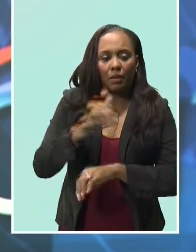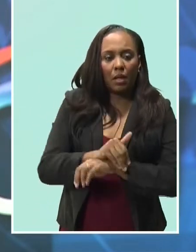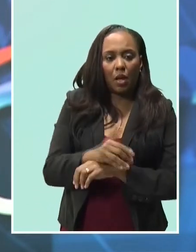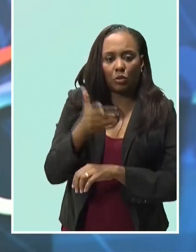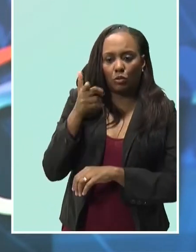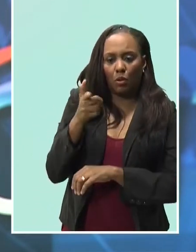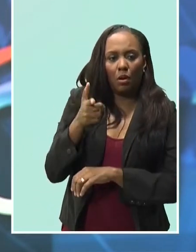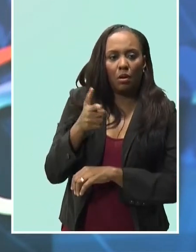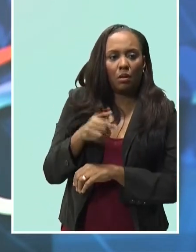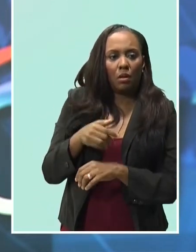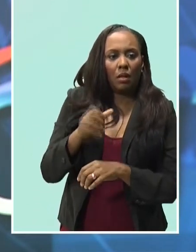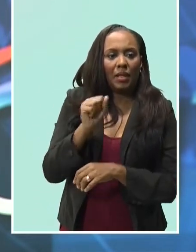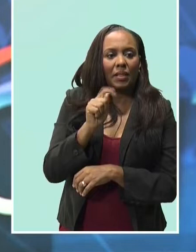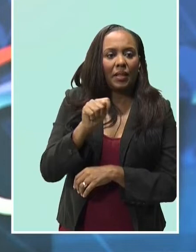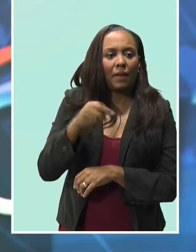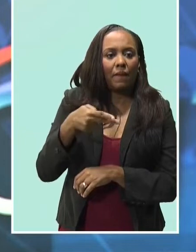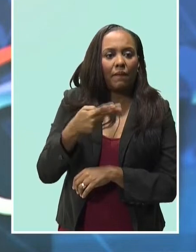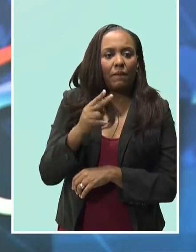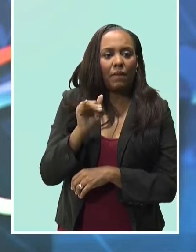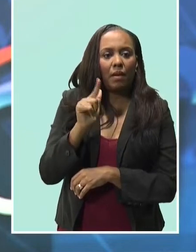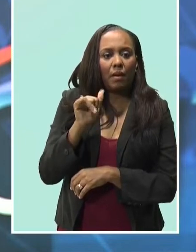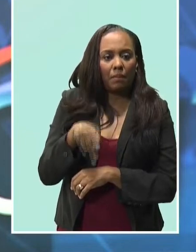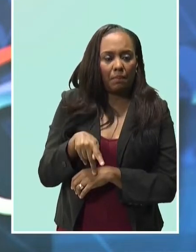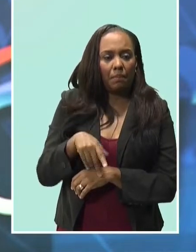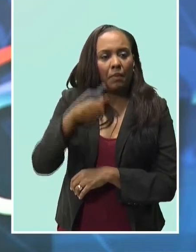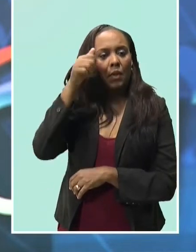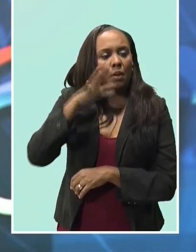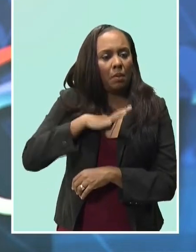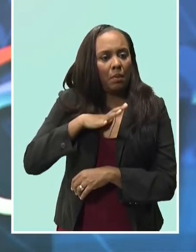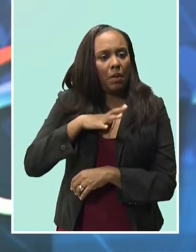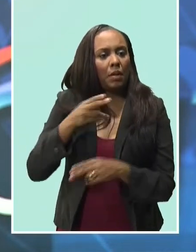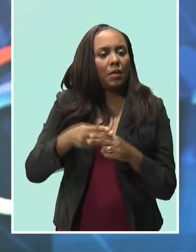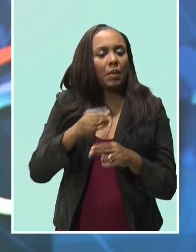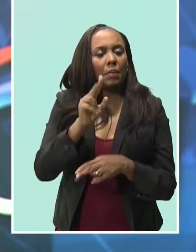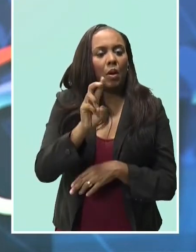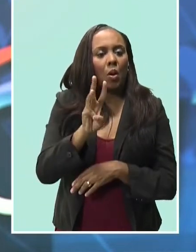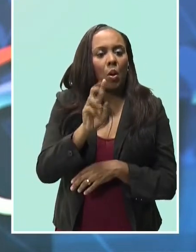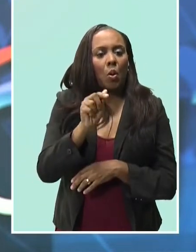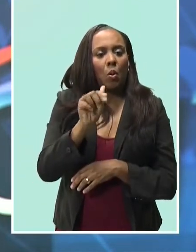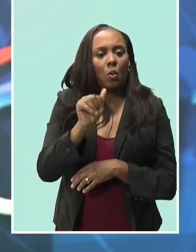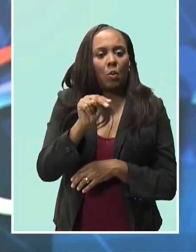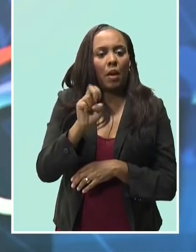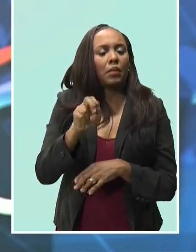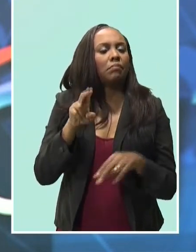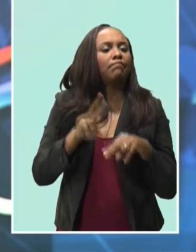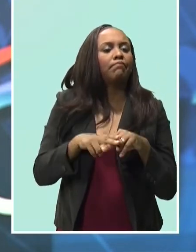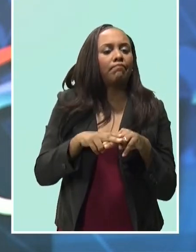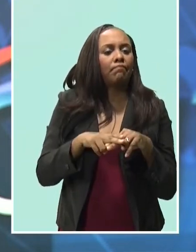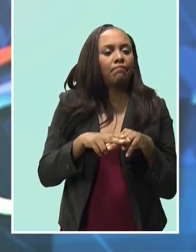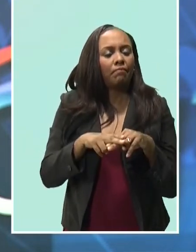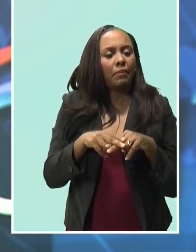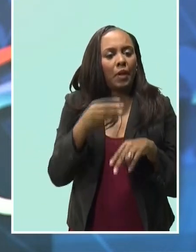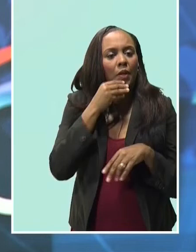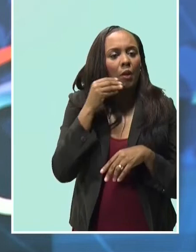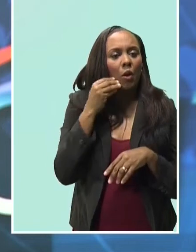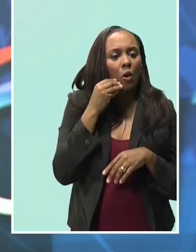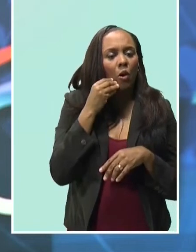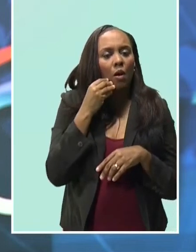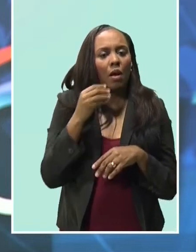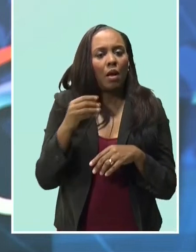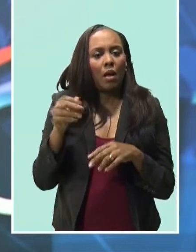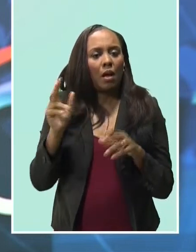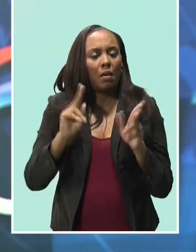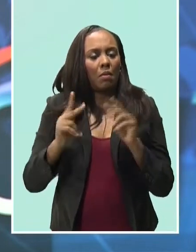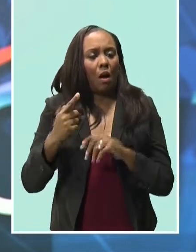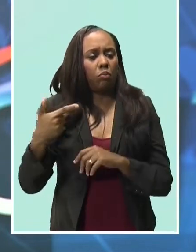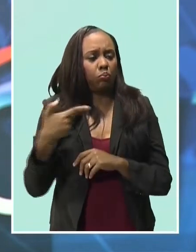52-year-old Wayne Herwood of Duncan's was sitting in his patio when 4 men approached and started shooting. Herwood received an injury to his chest and 2